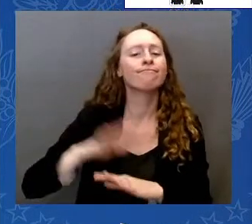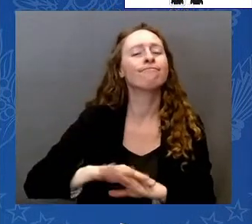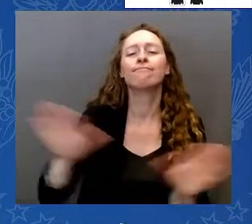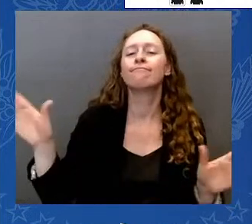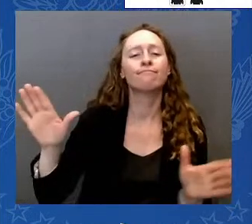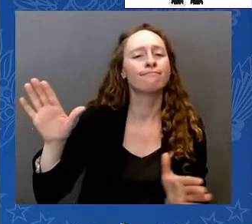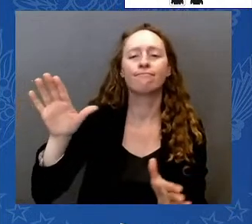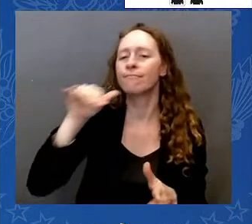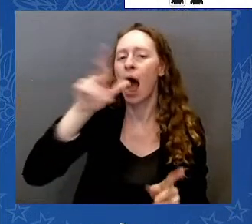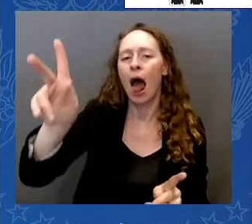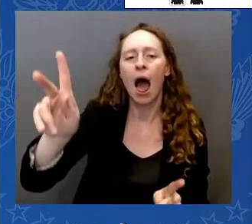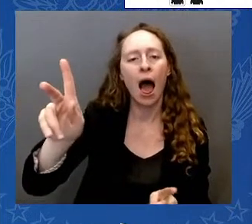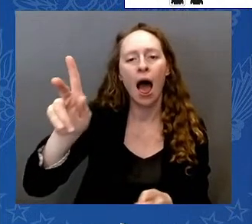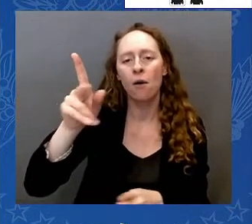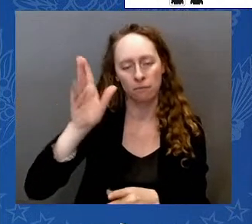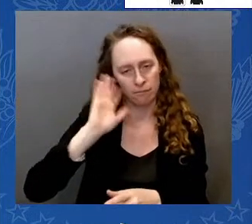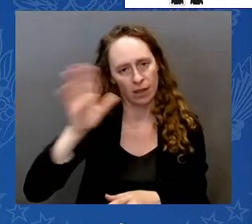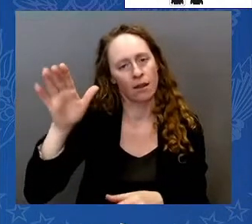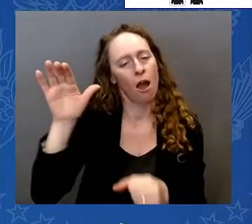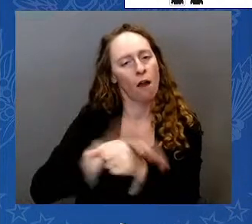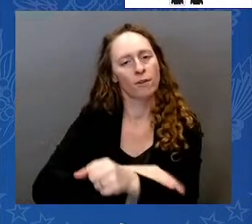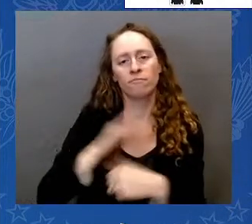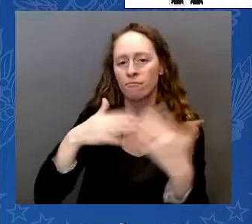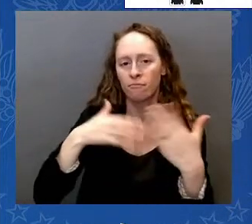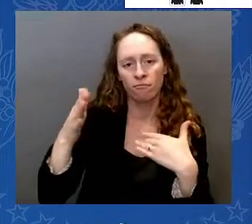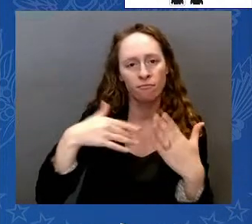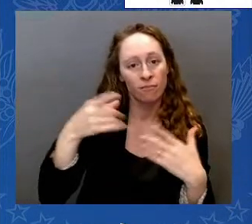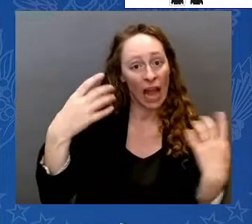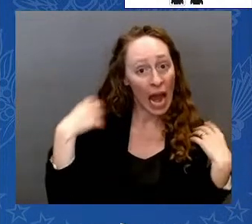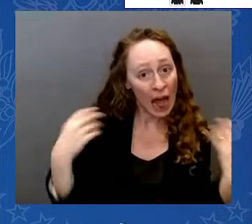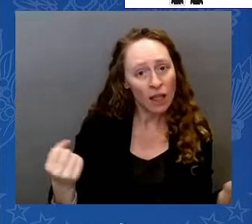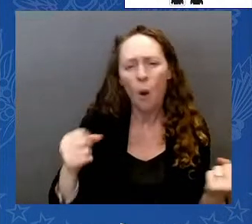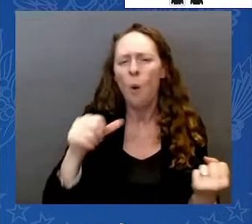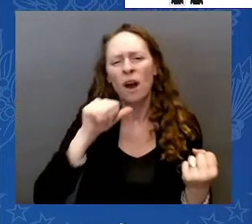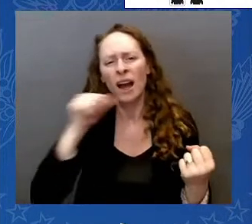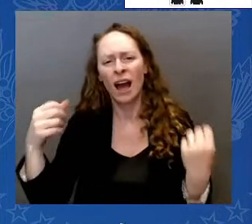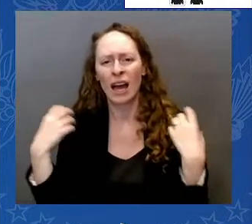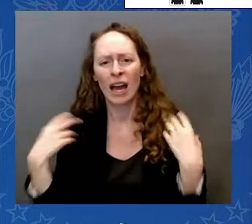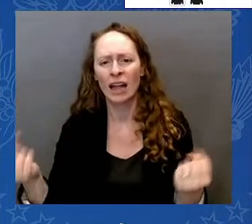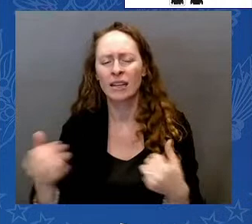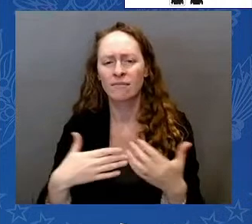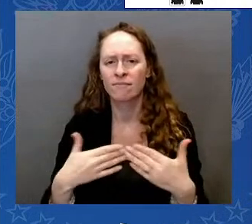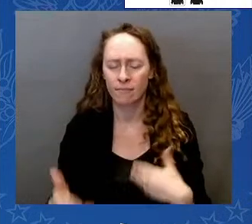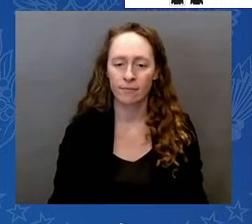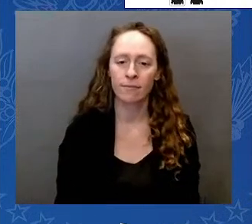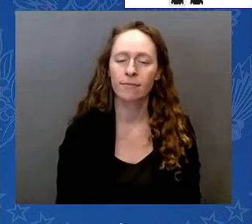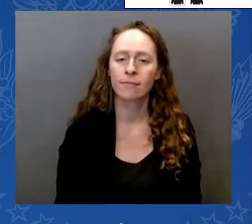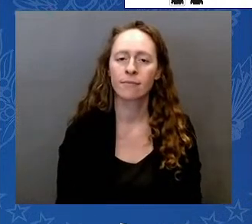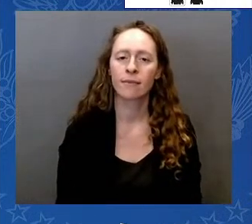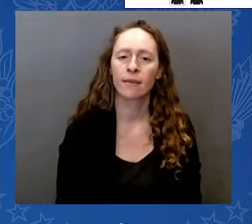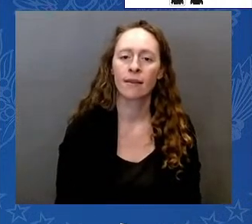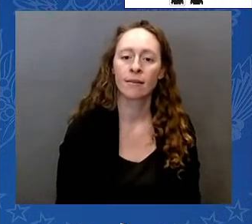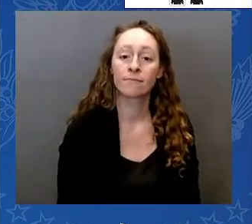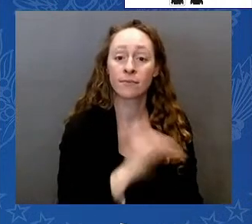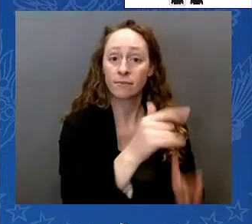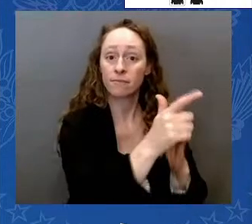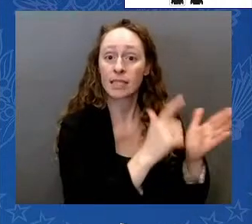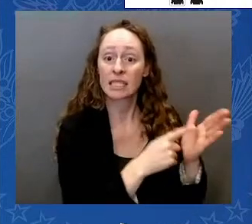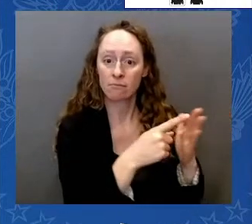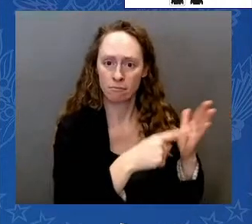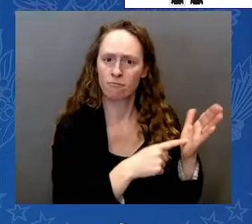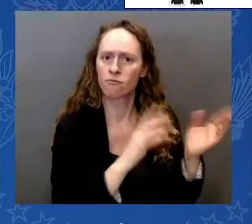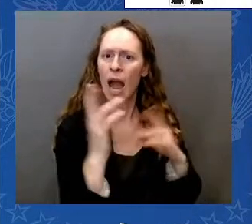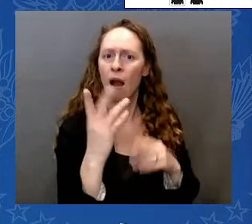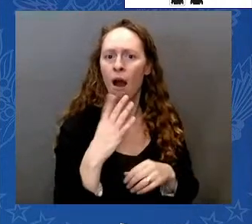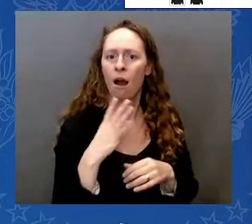save thousands of dollars in energy savings in the legislation we have. Which, as I said, is going to bring $1.7 trillion off the market and investing